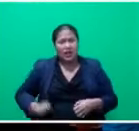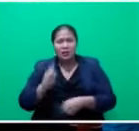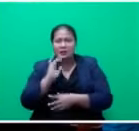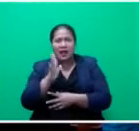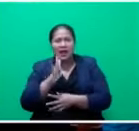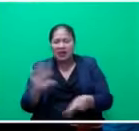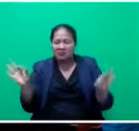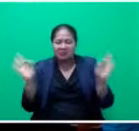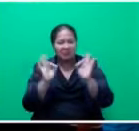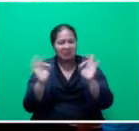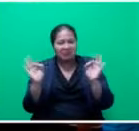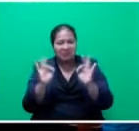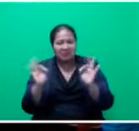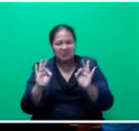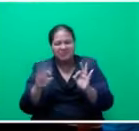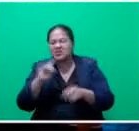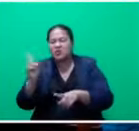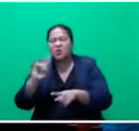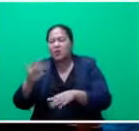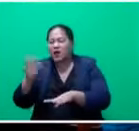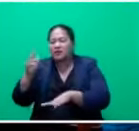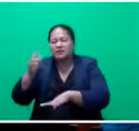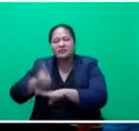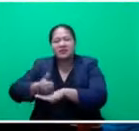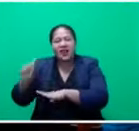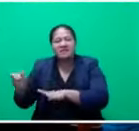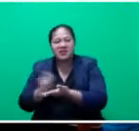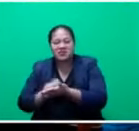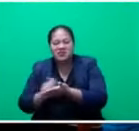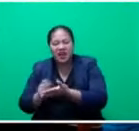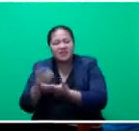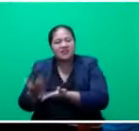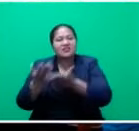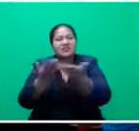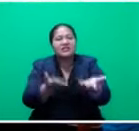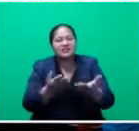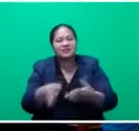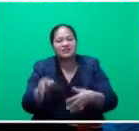him. Because we have a zero ideas government.